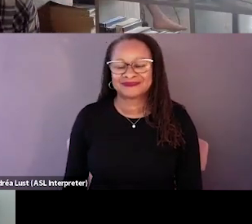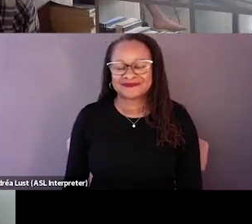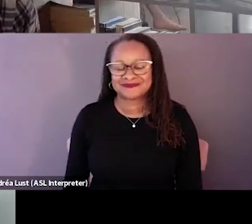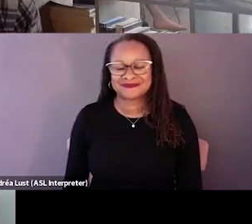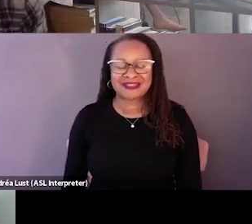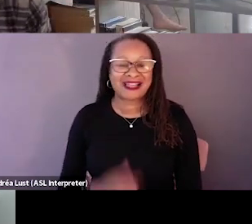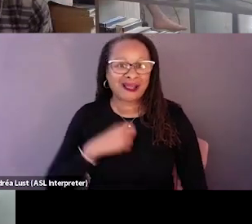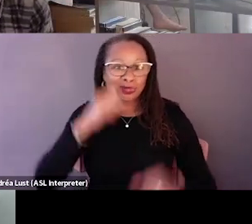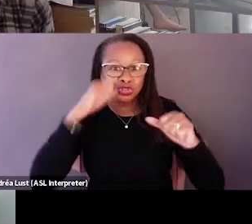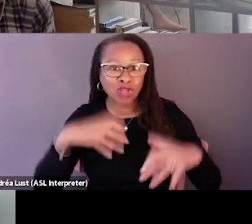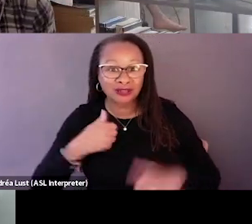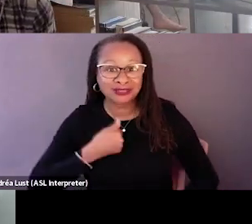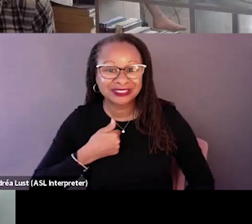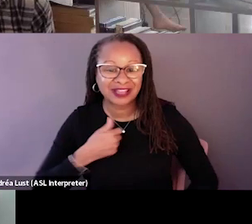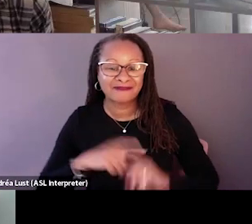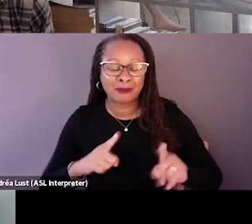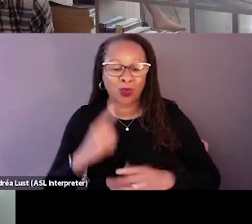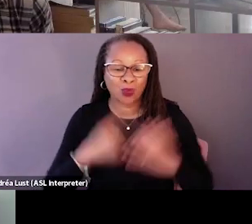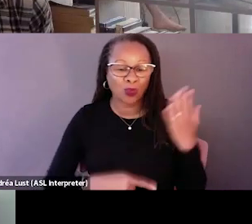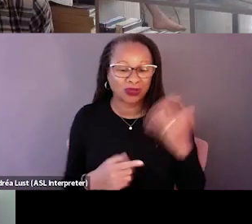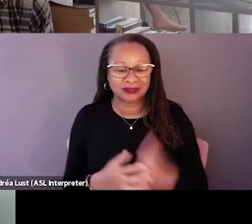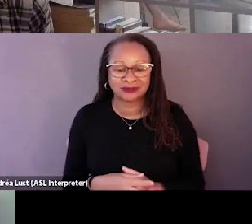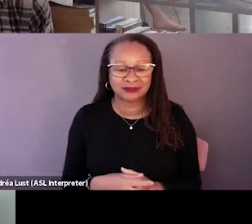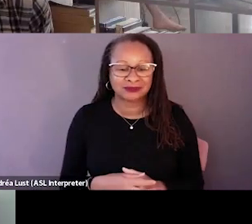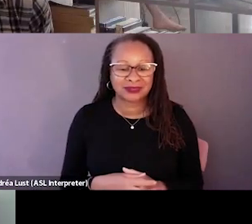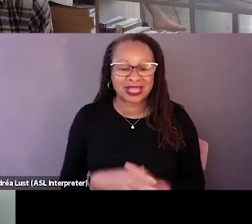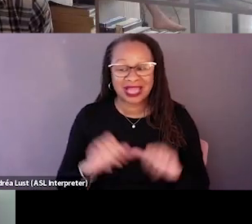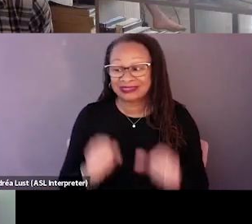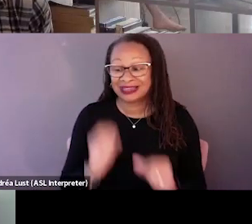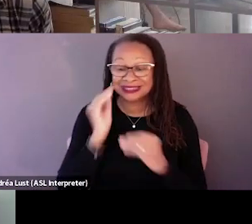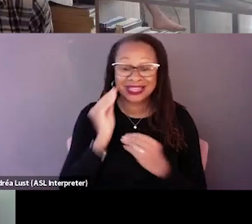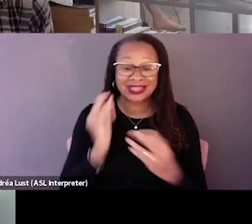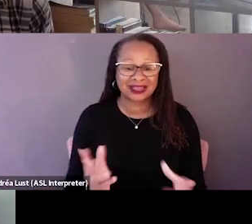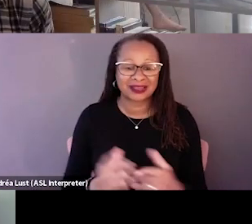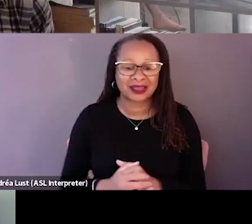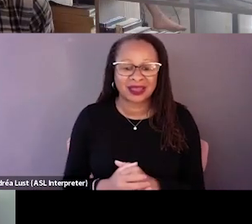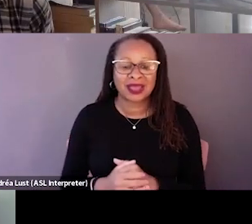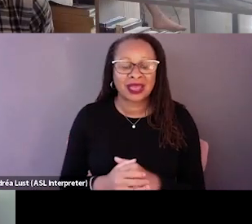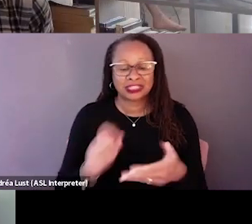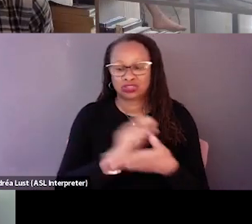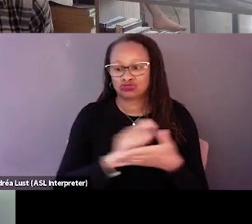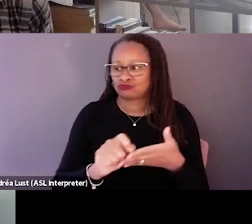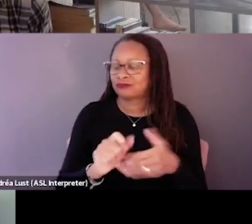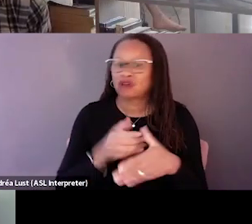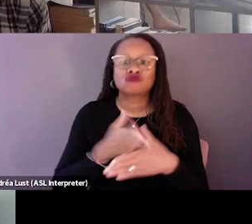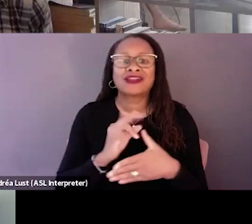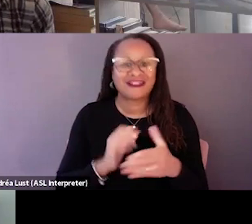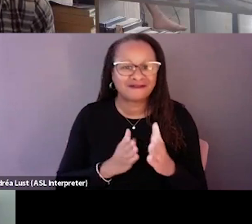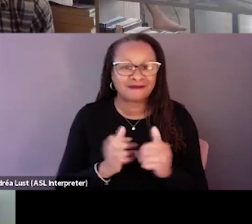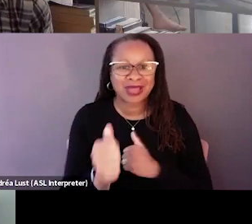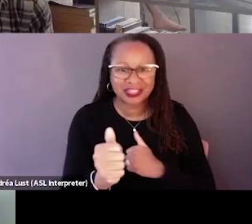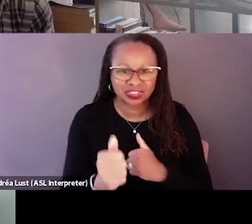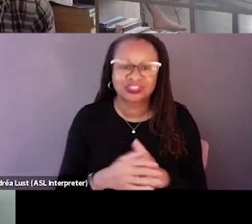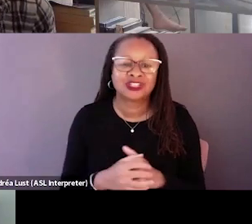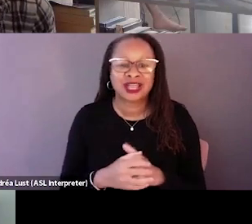so shocked. But what I can say is that it was a rite of passage. It's something that occurred